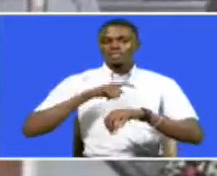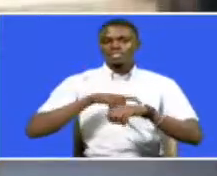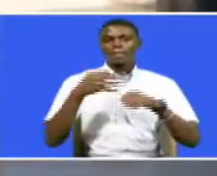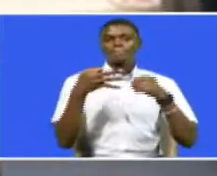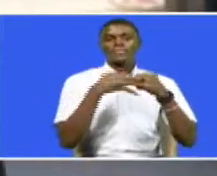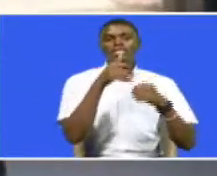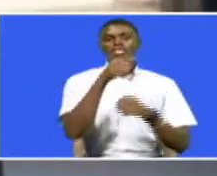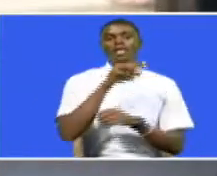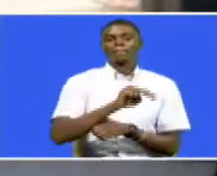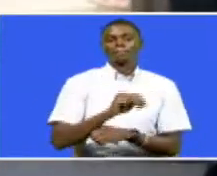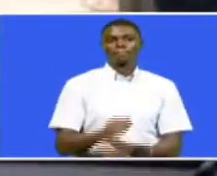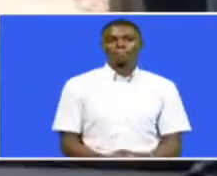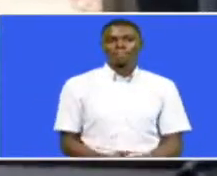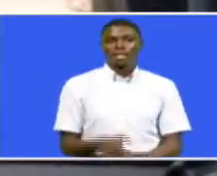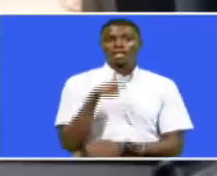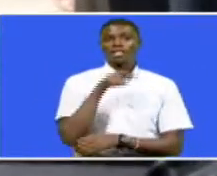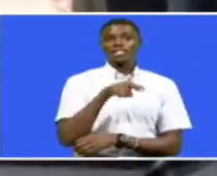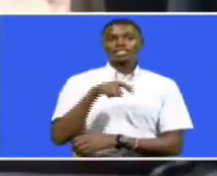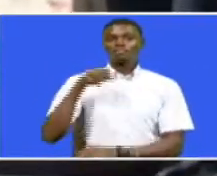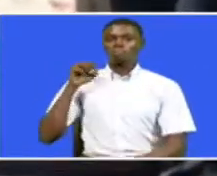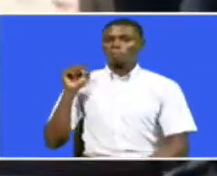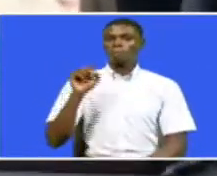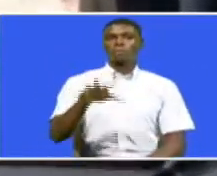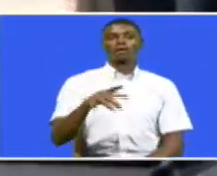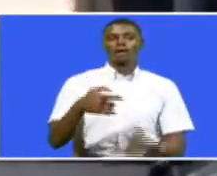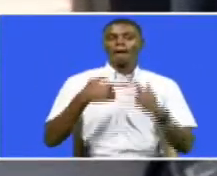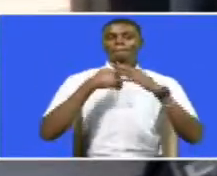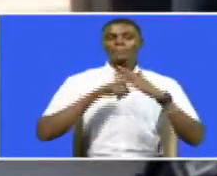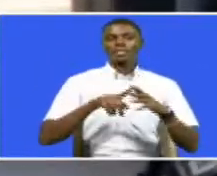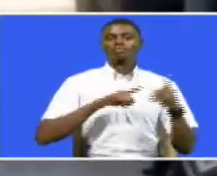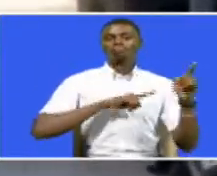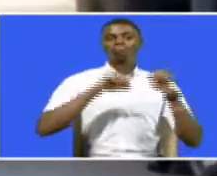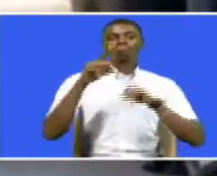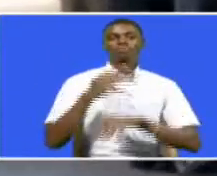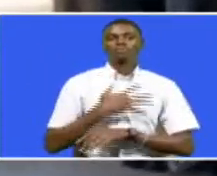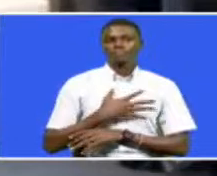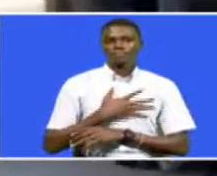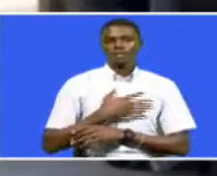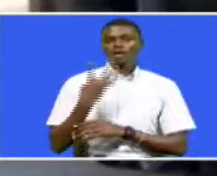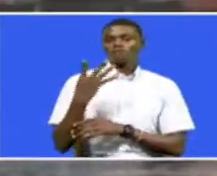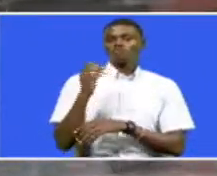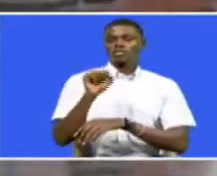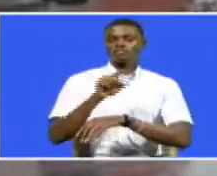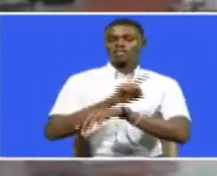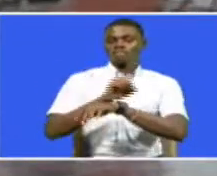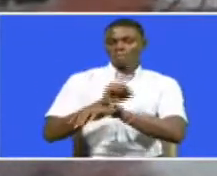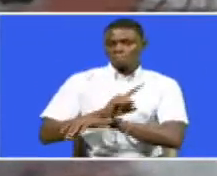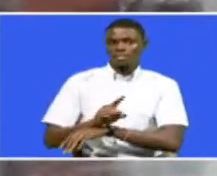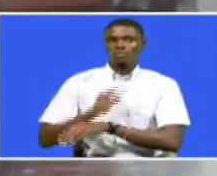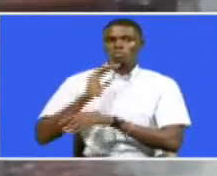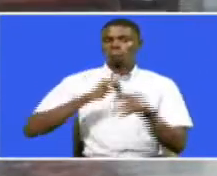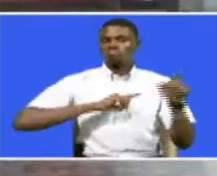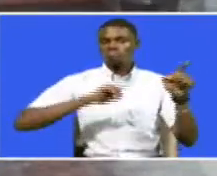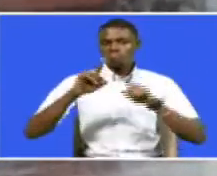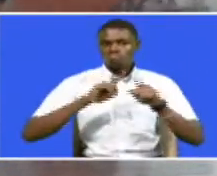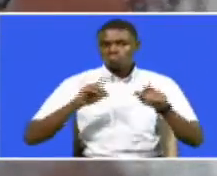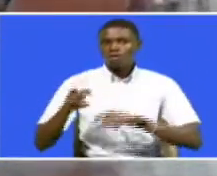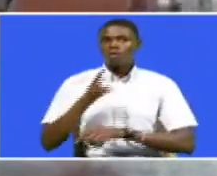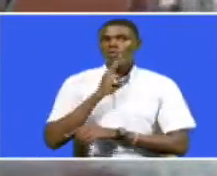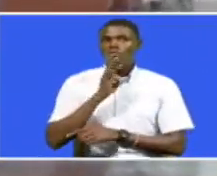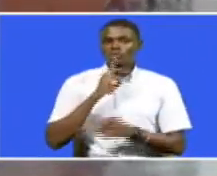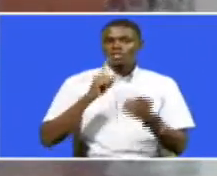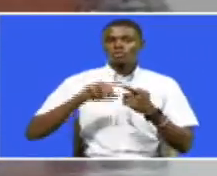a.m. This sound marks the beginning of our journey, and for 45 minutes we travel by water